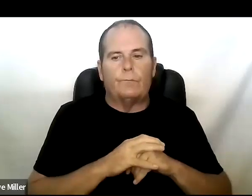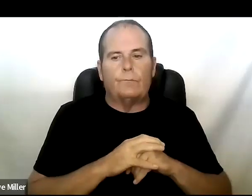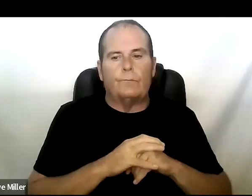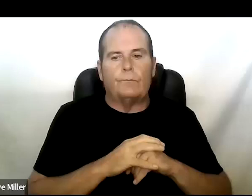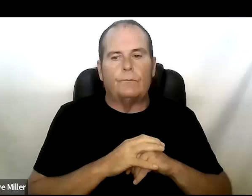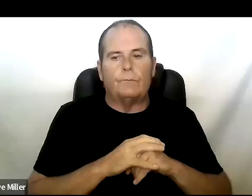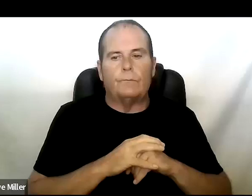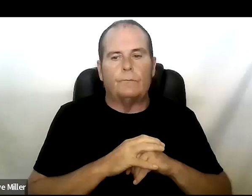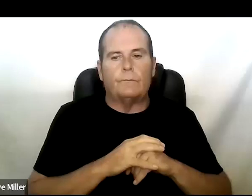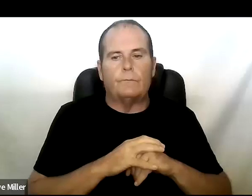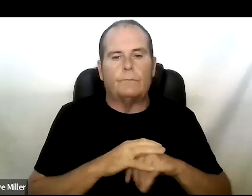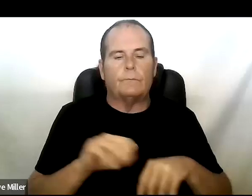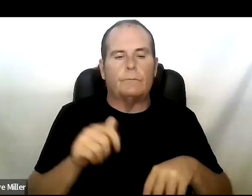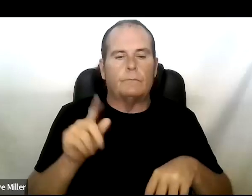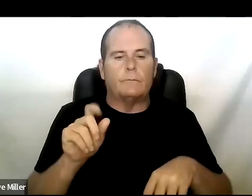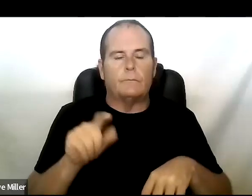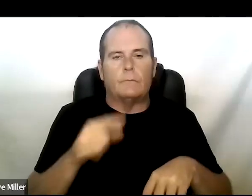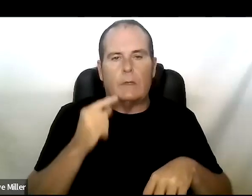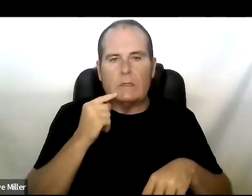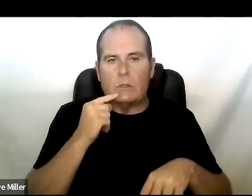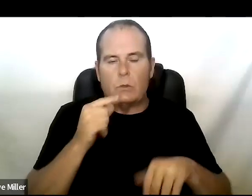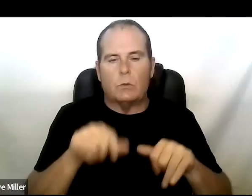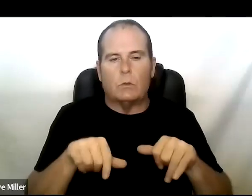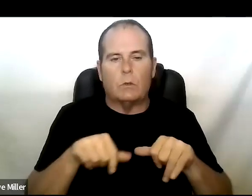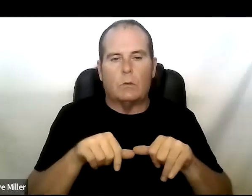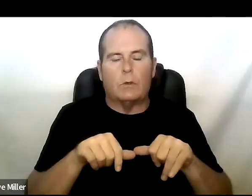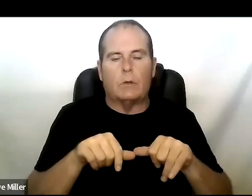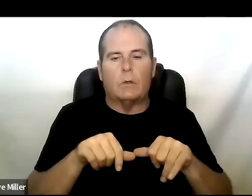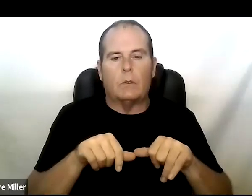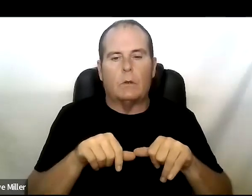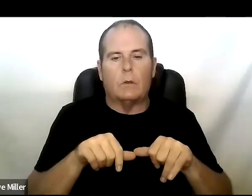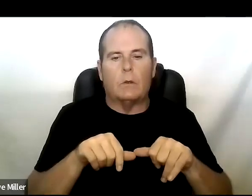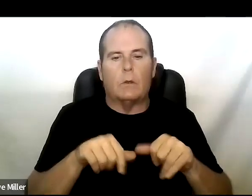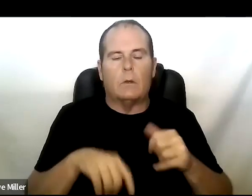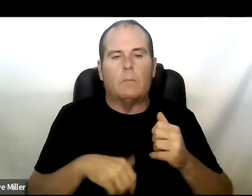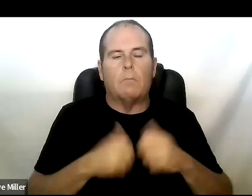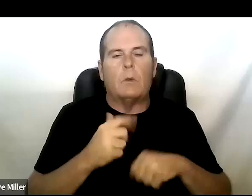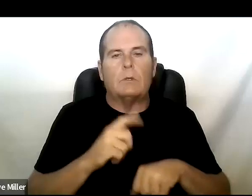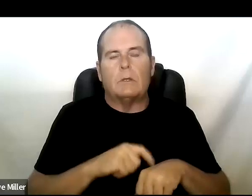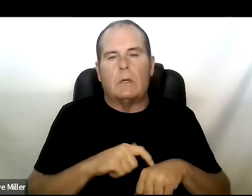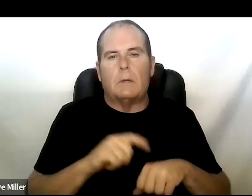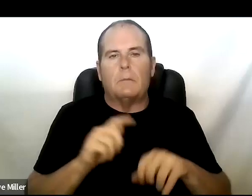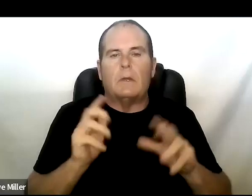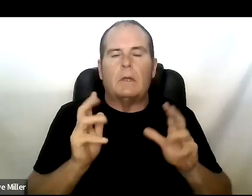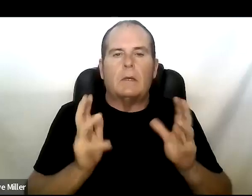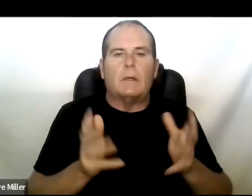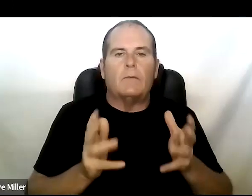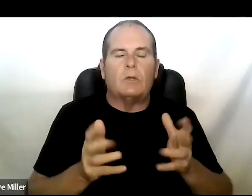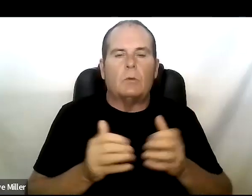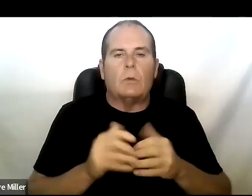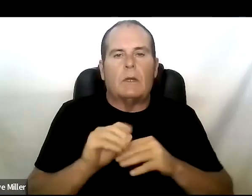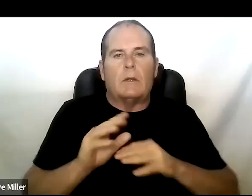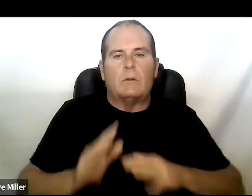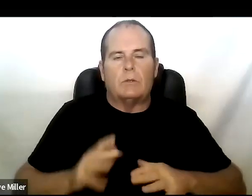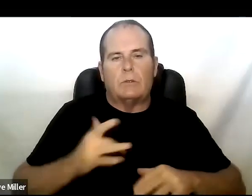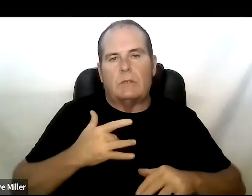Another question in the San Antonio area. Most times conversations with counselors tend to